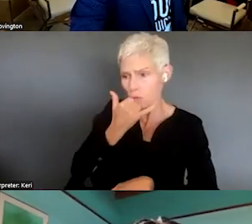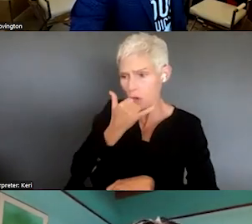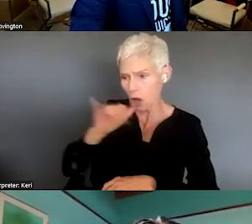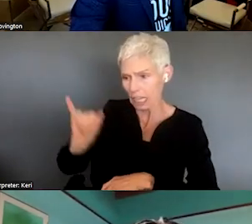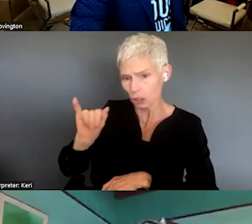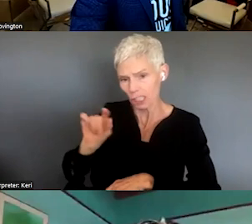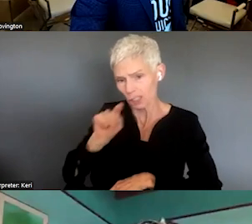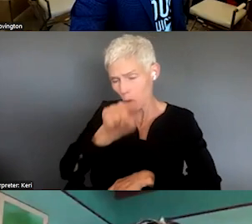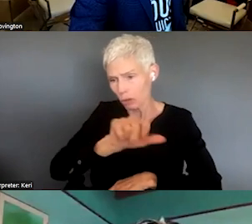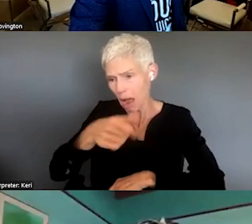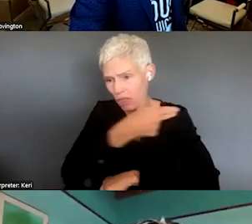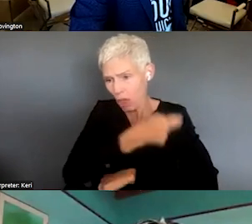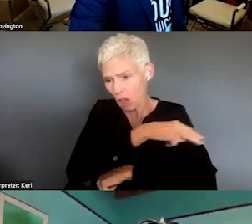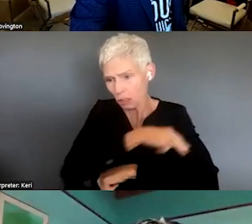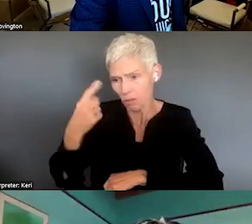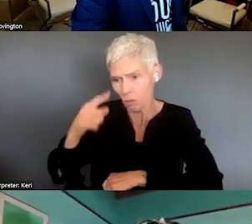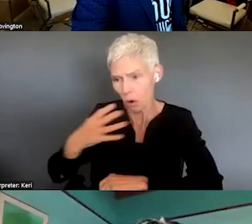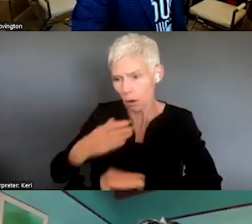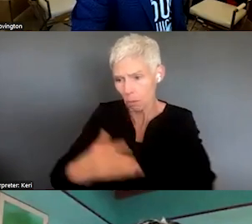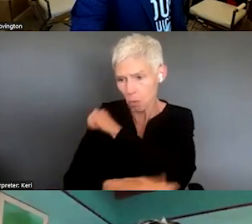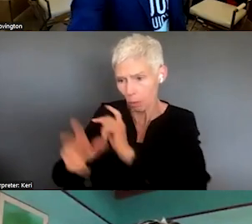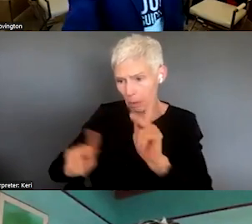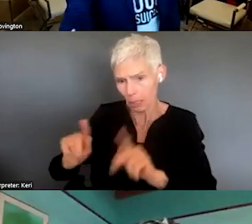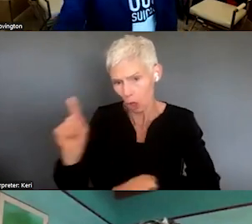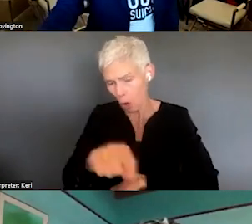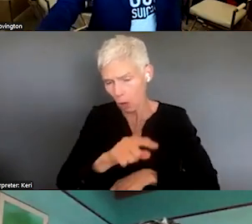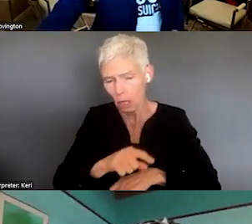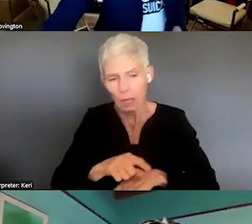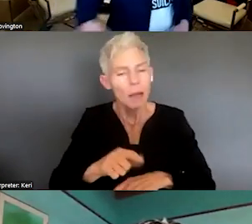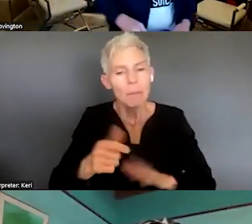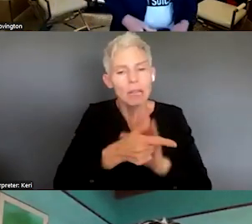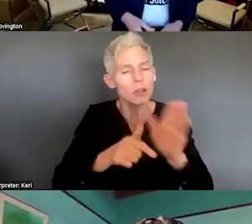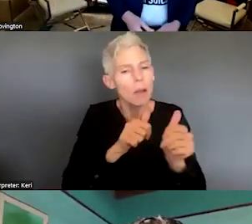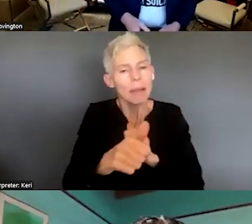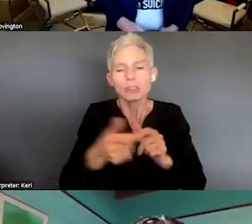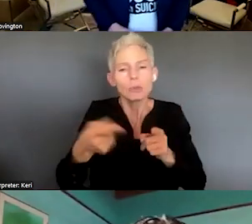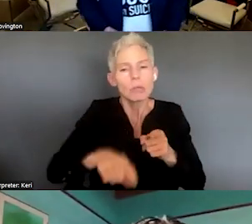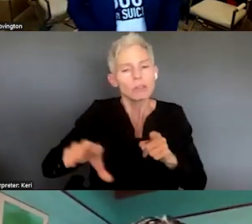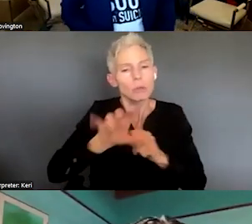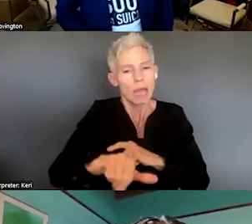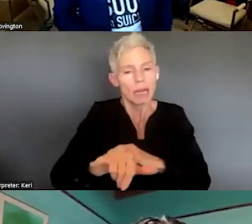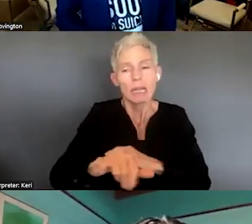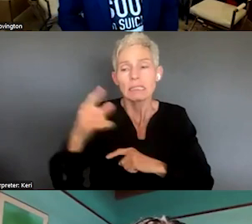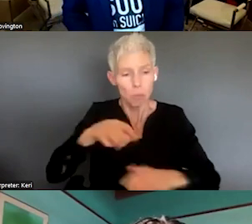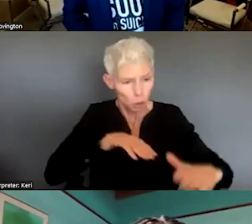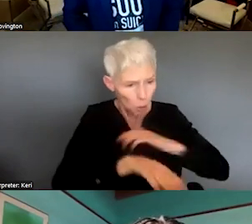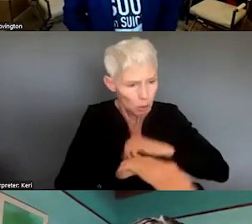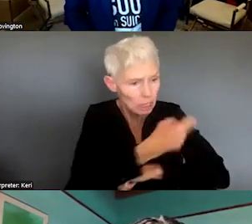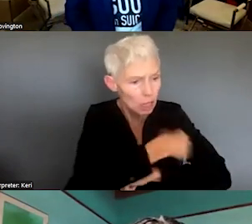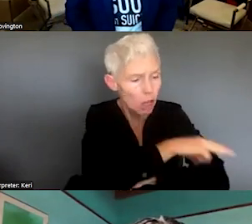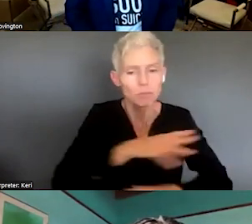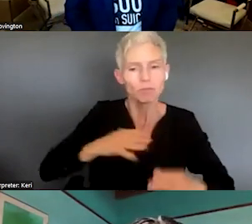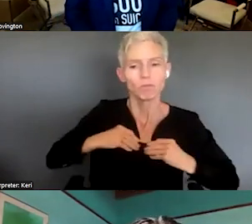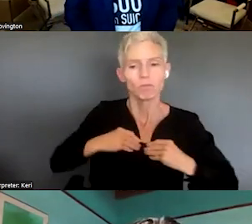street. And so they passed a law that says you can't do that. If someone lands on your doorstep, you have to take responsibility. And so you